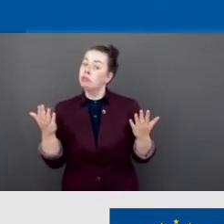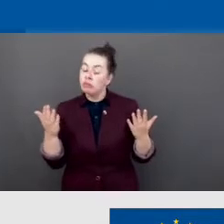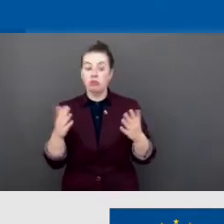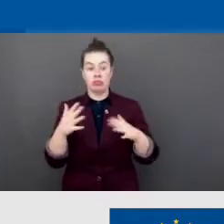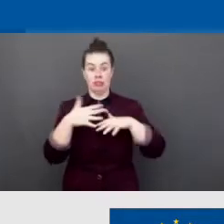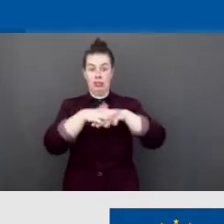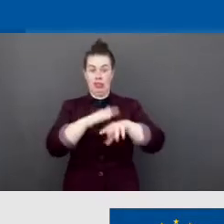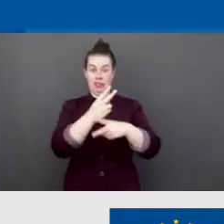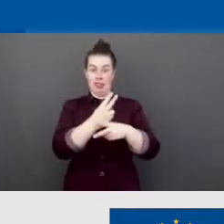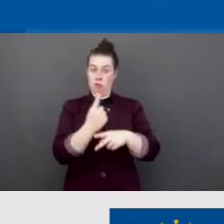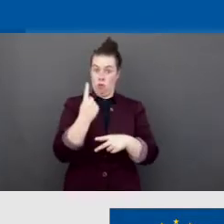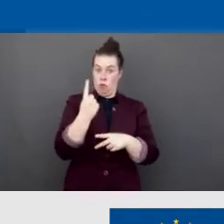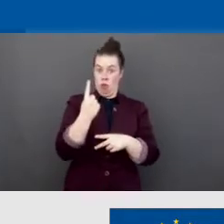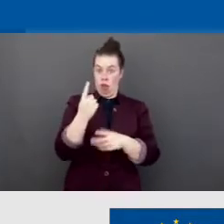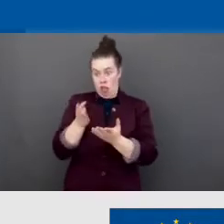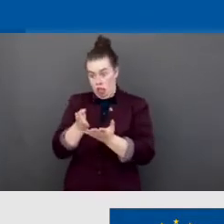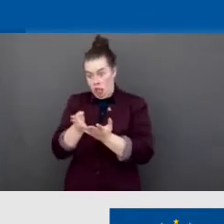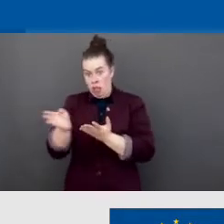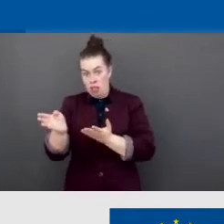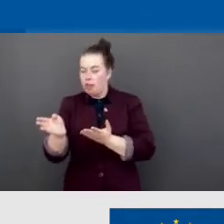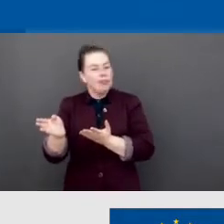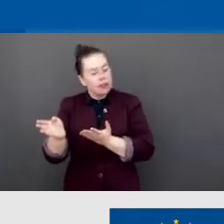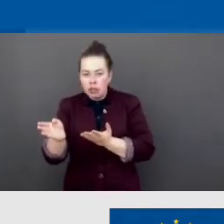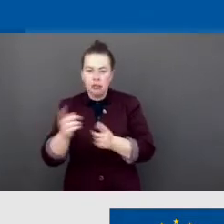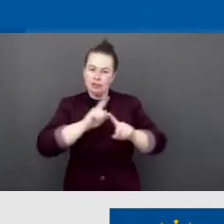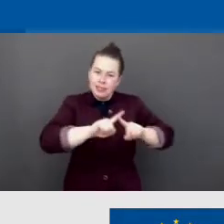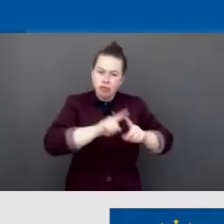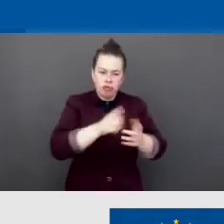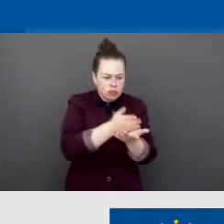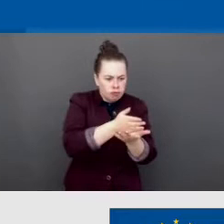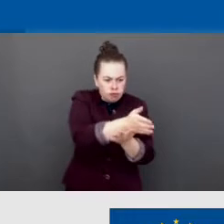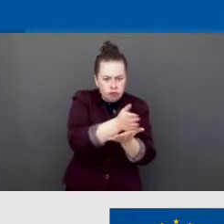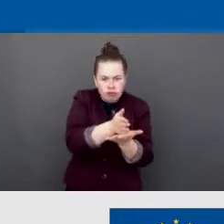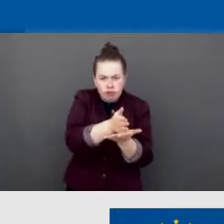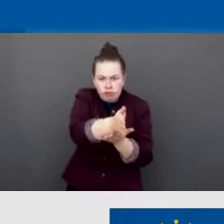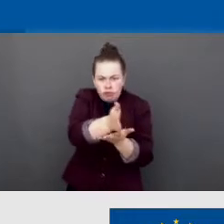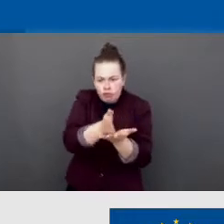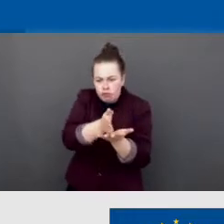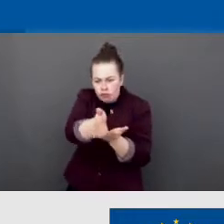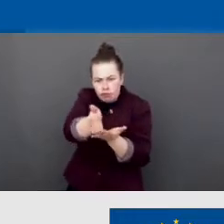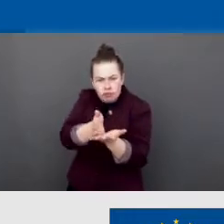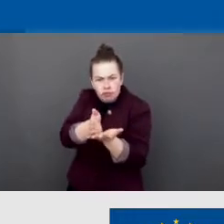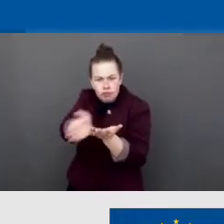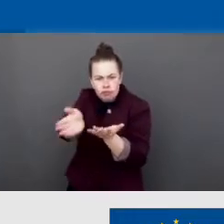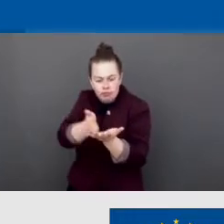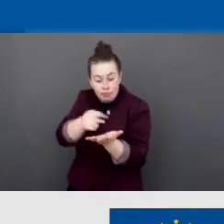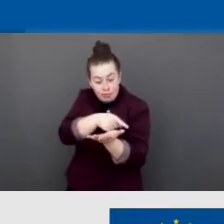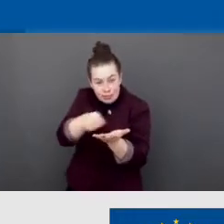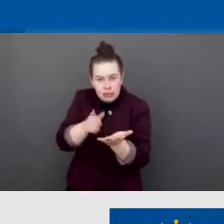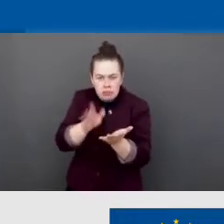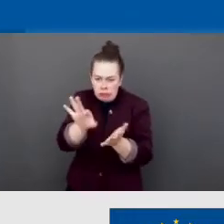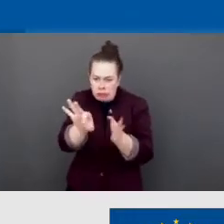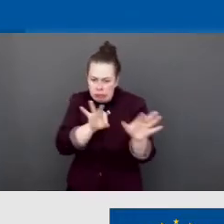presumes different and independent domains, which must be connected for a specific purpose, social and